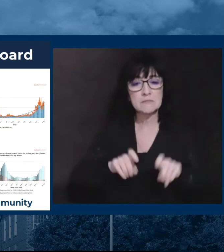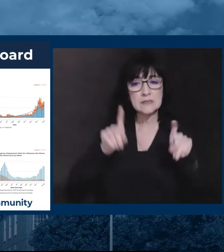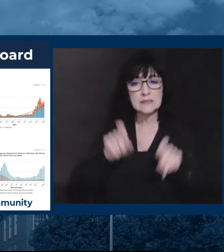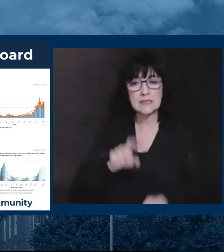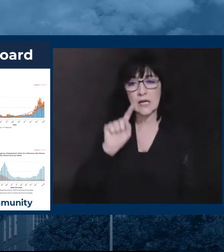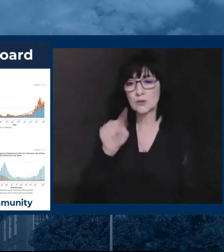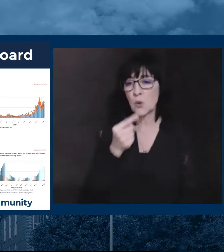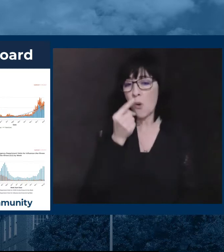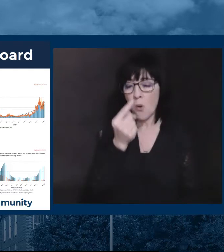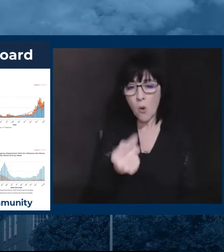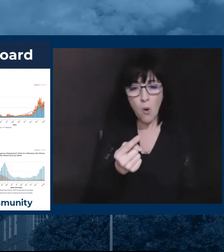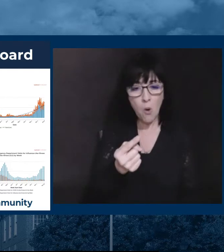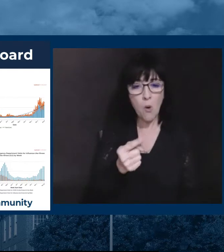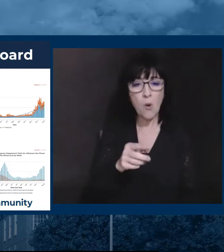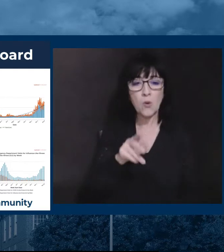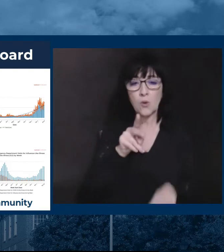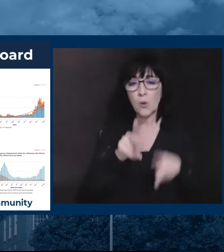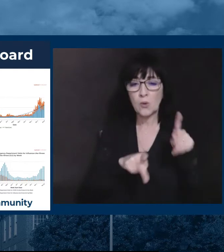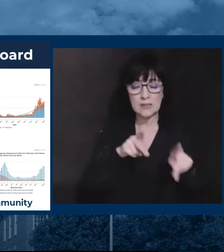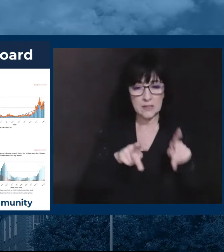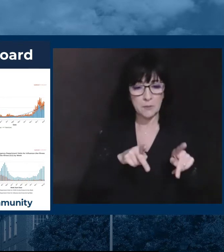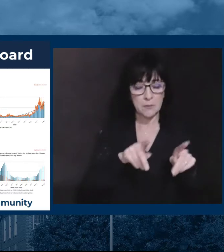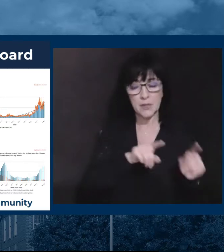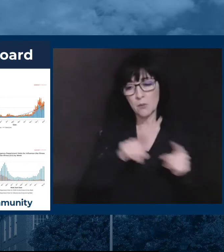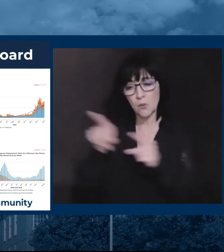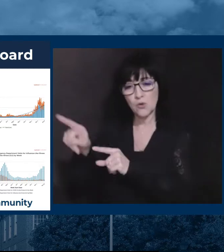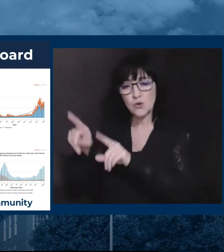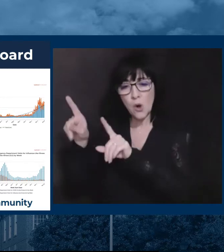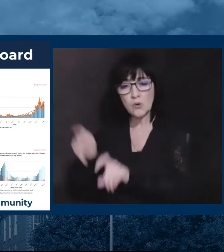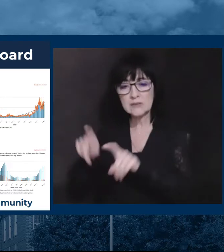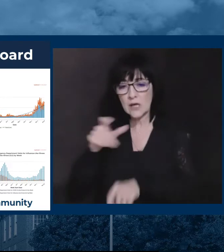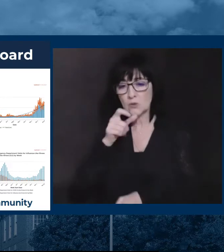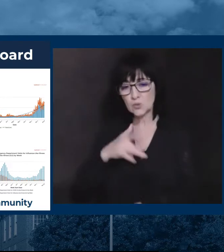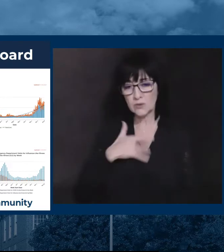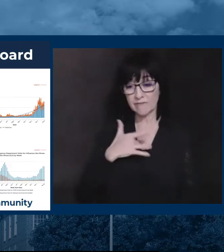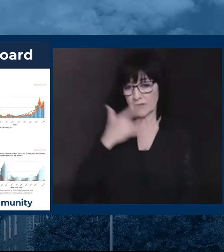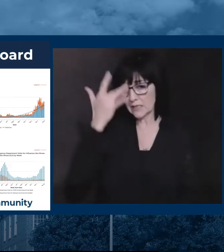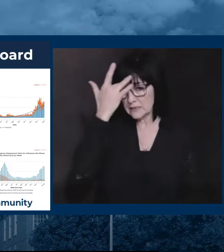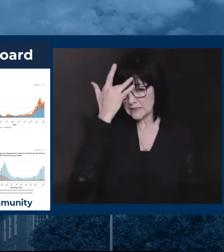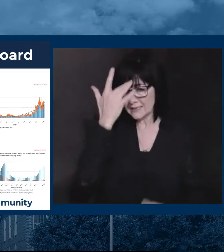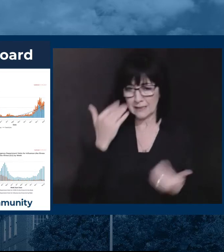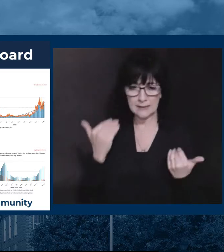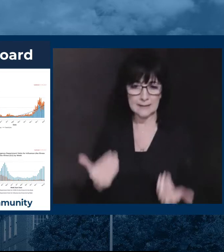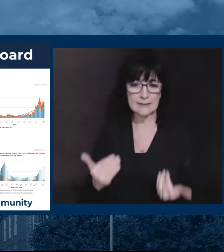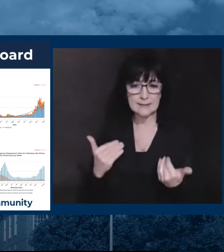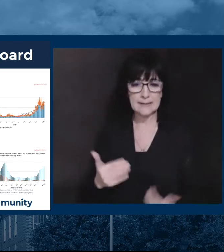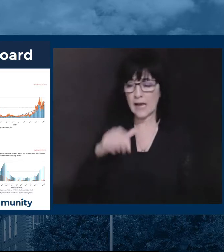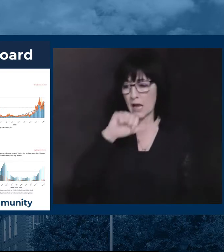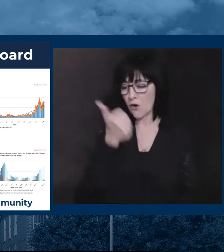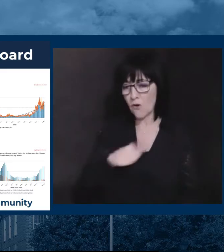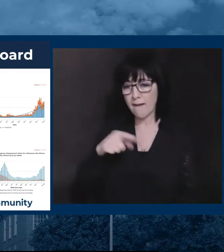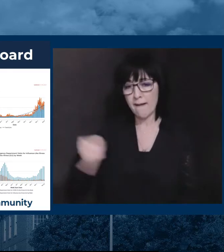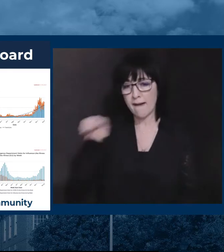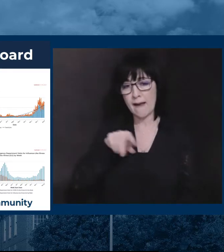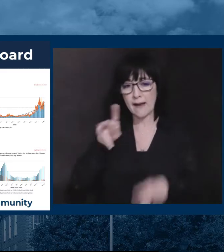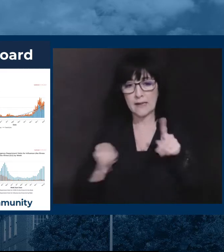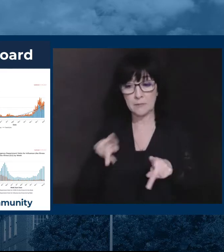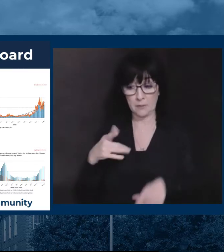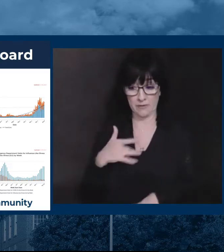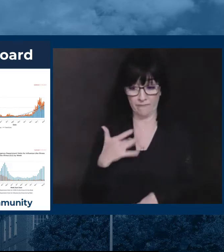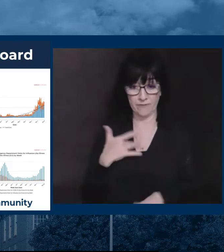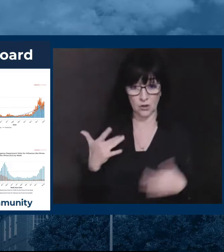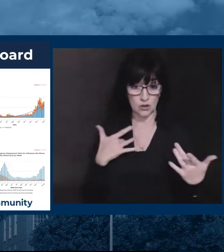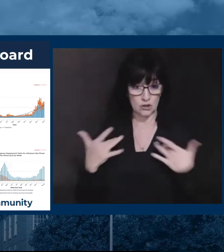We're well over 100,000 tests per month over the last couple months. And as a result, you can see